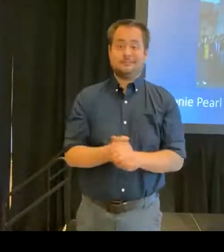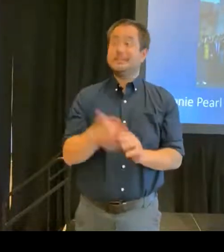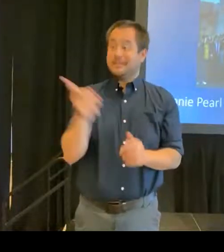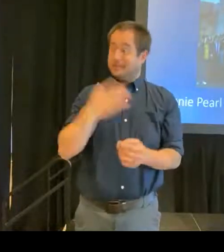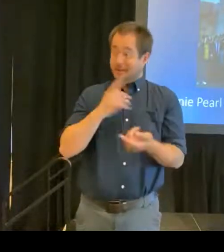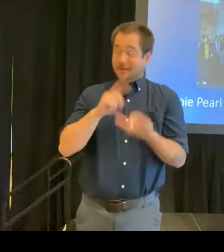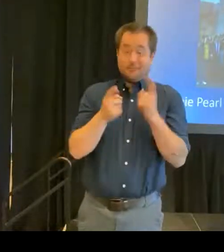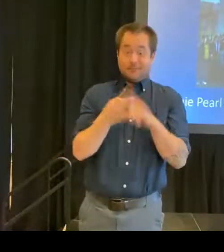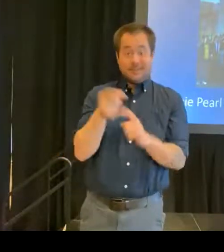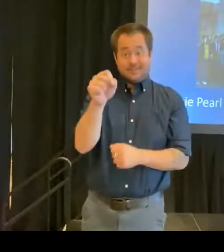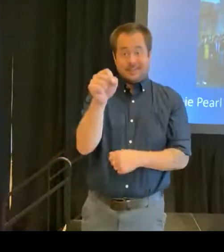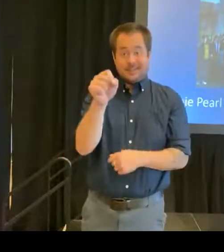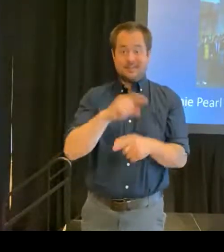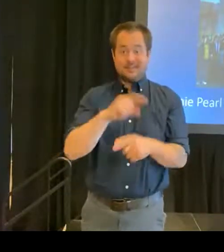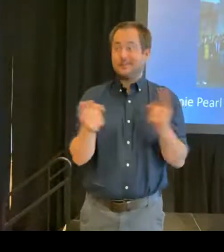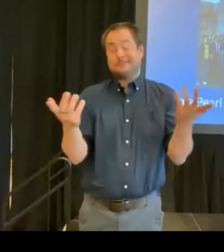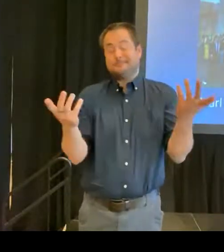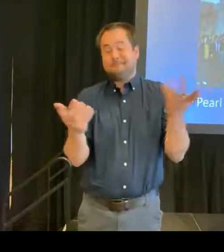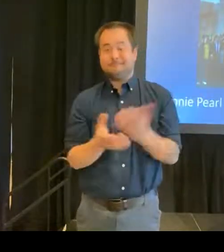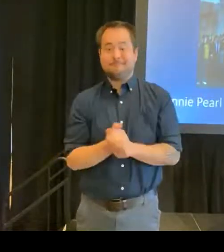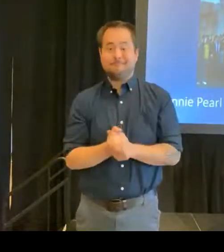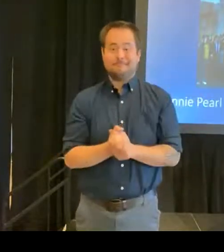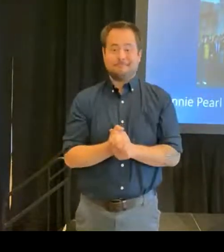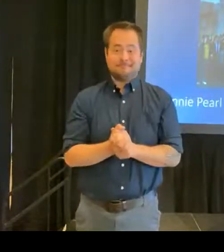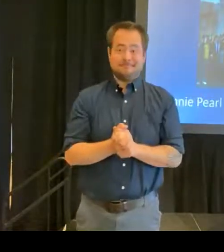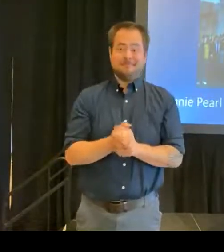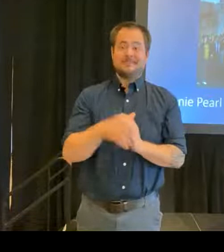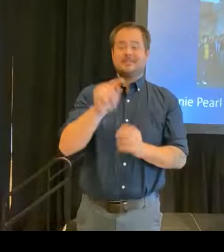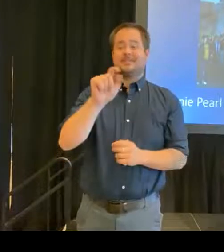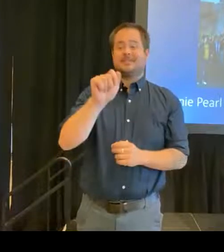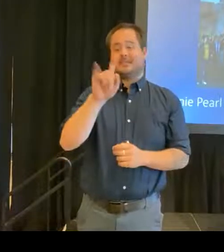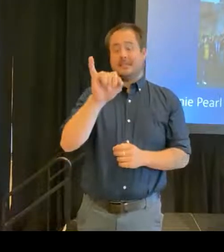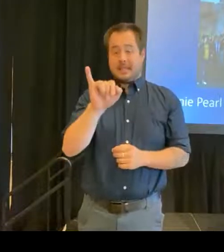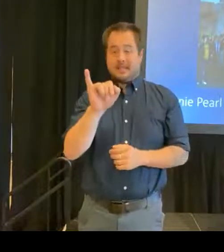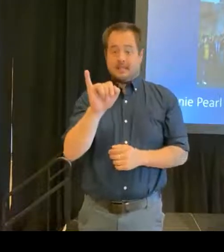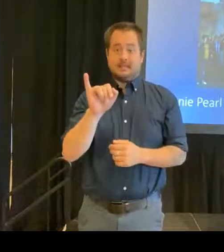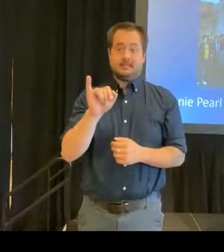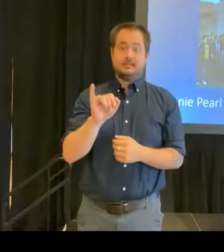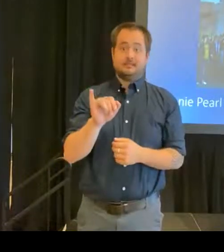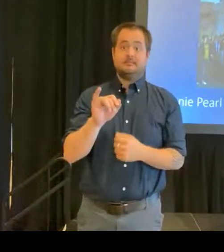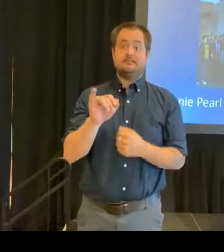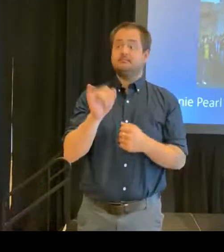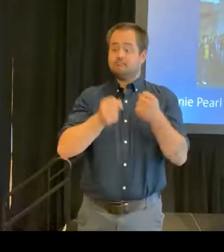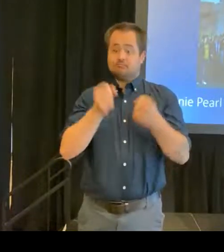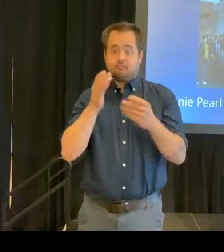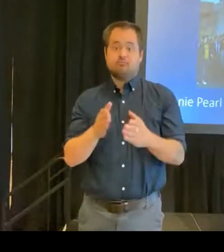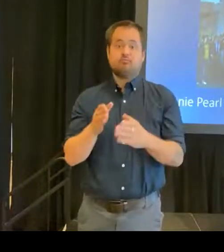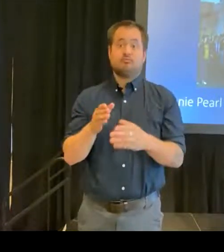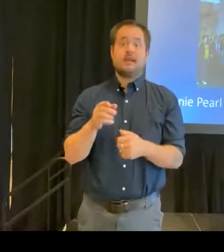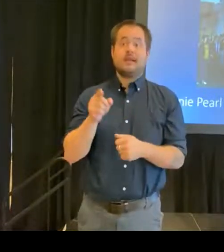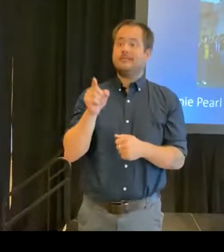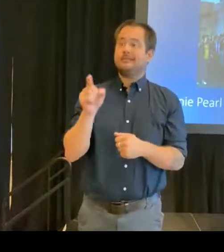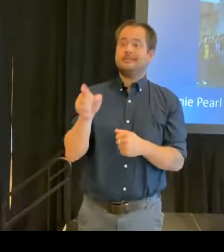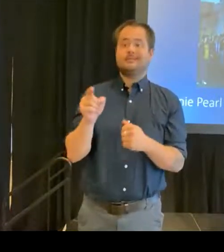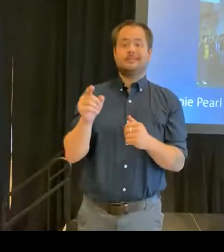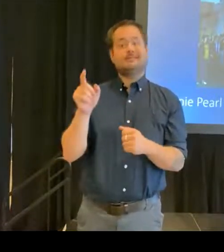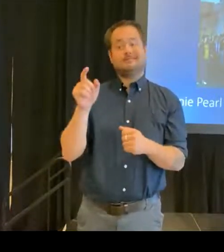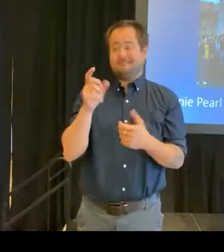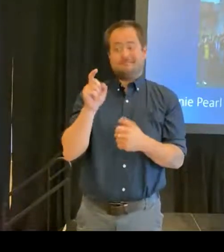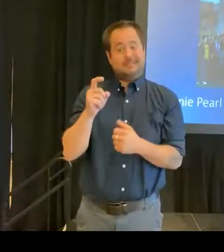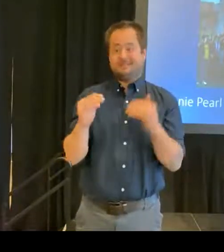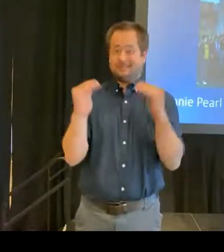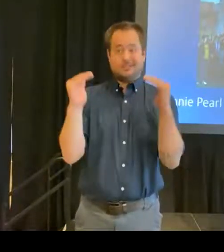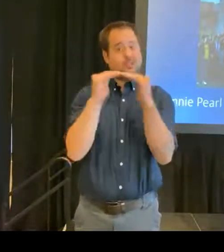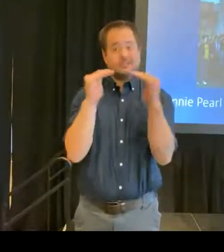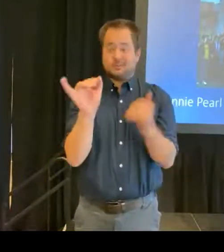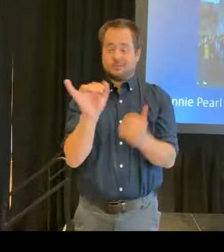my friend, tax cab was getting, that tax cab driver was getting injustice. And